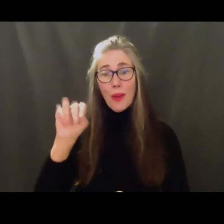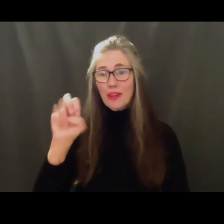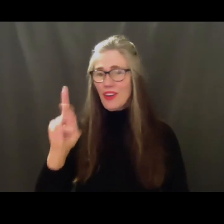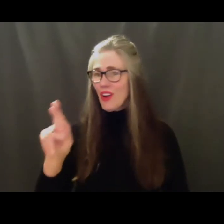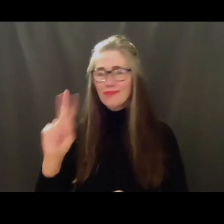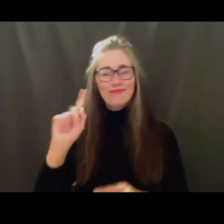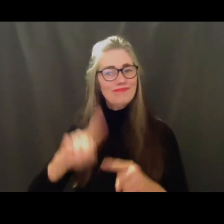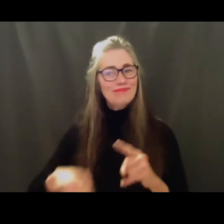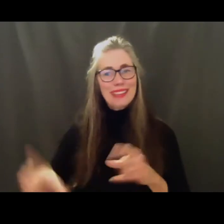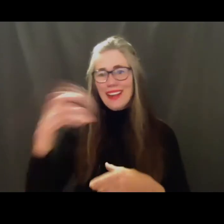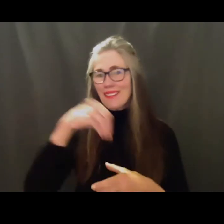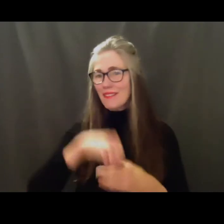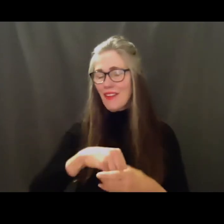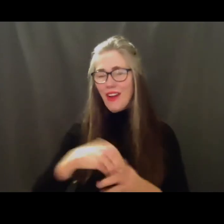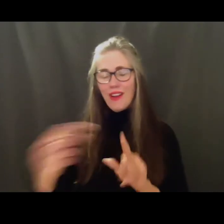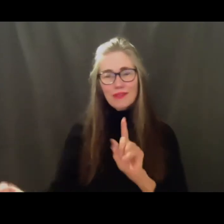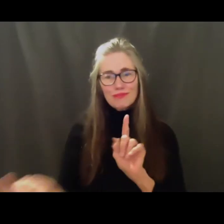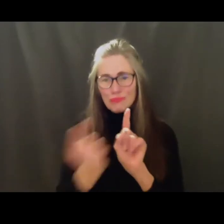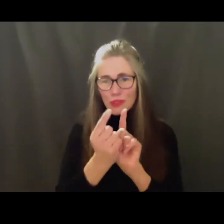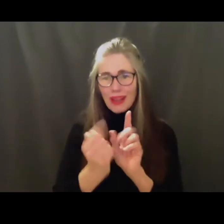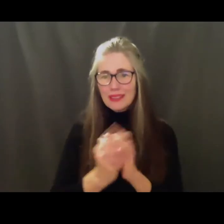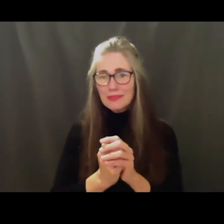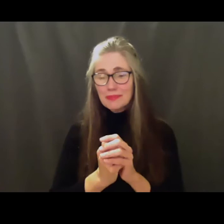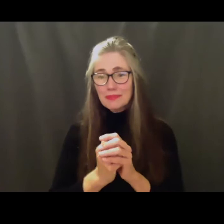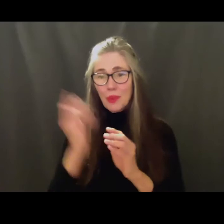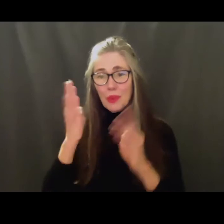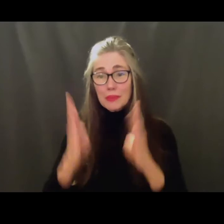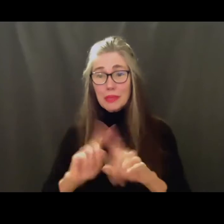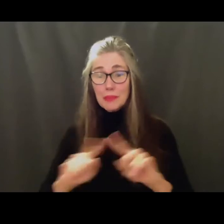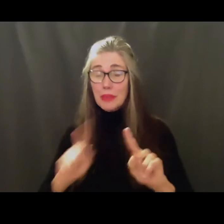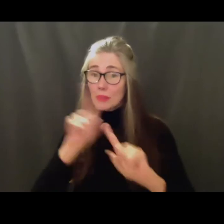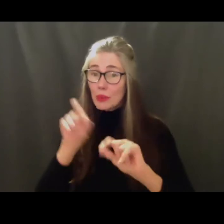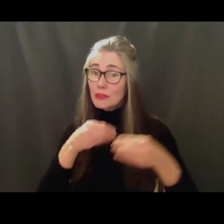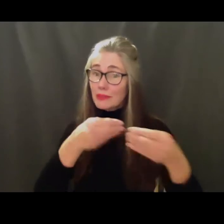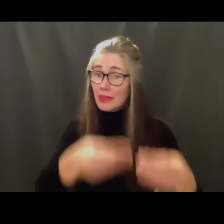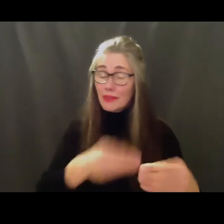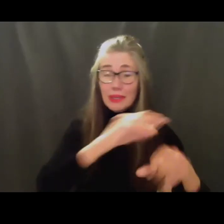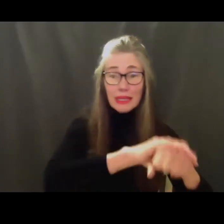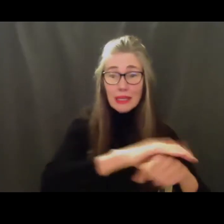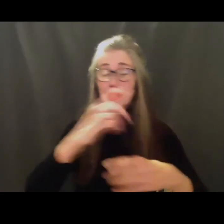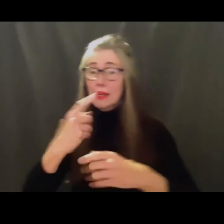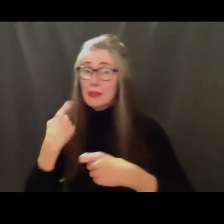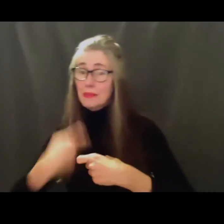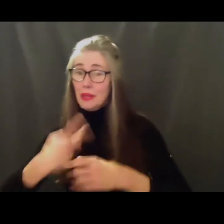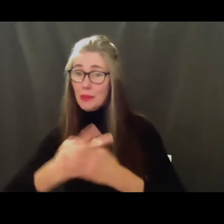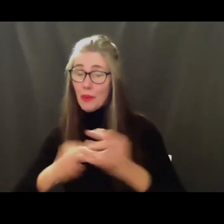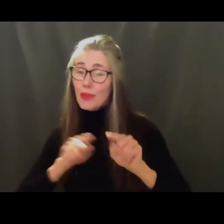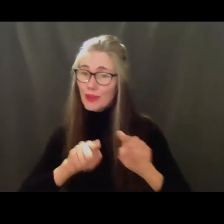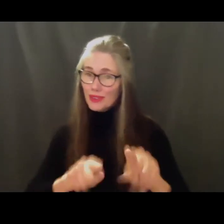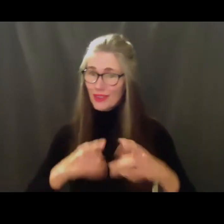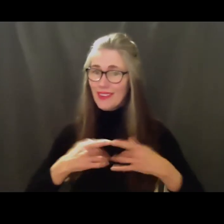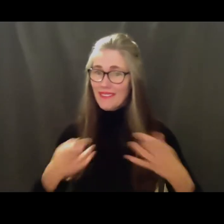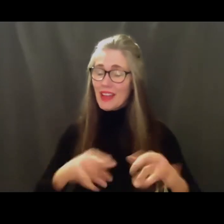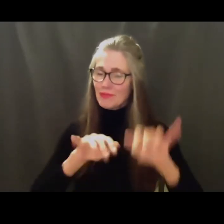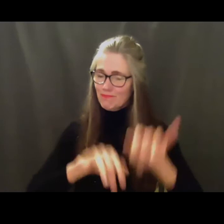have the audience interact directly with our speaker, but you can submit your questions in English or Spanish at any time during the event,